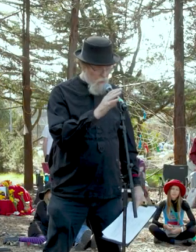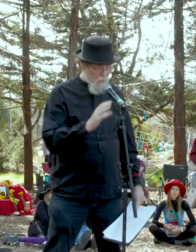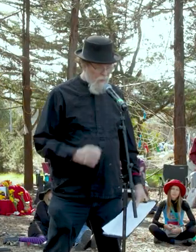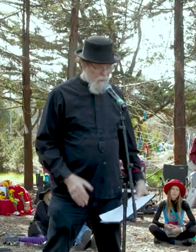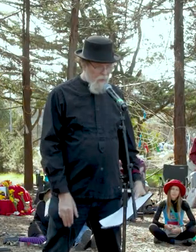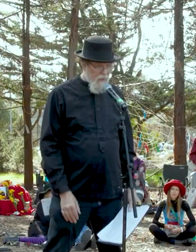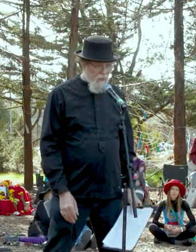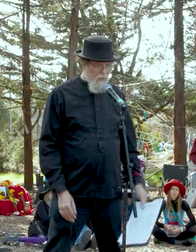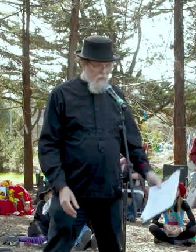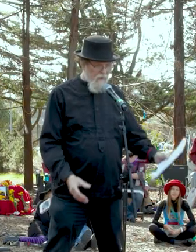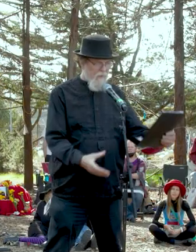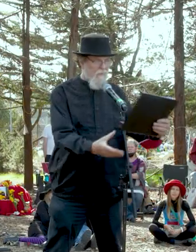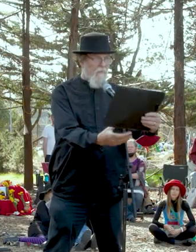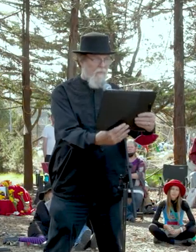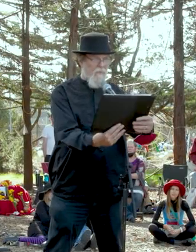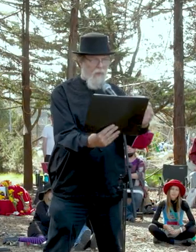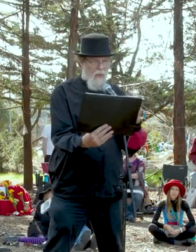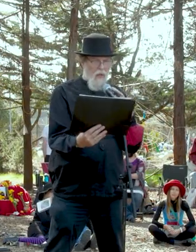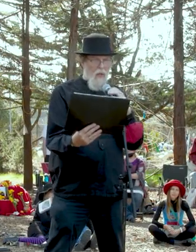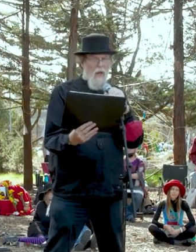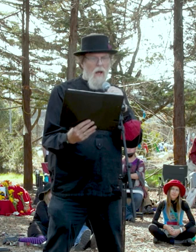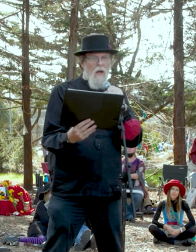What is remembered lives.